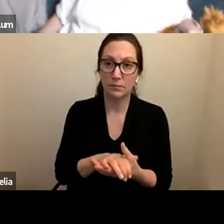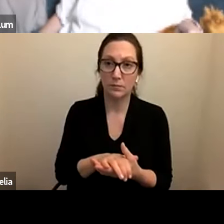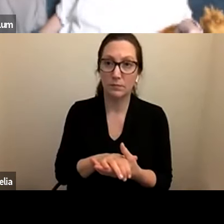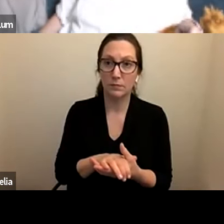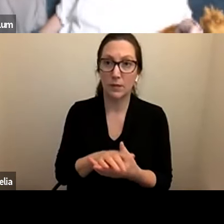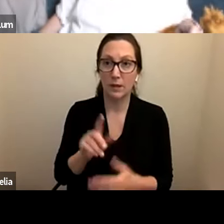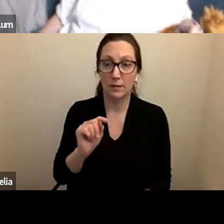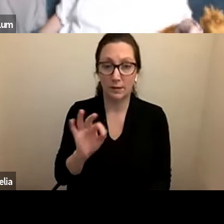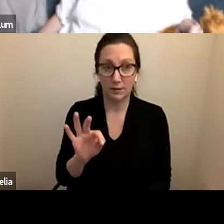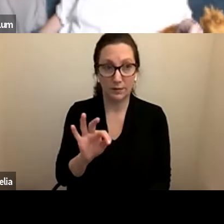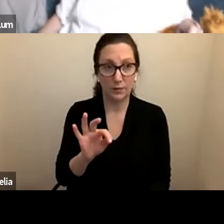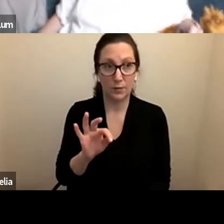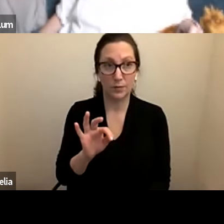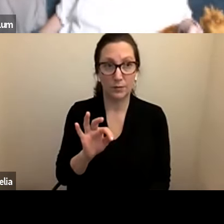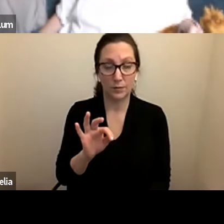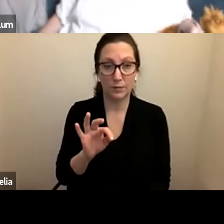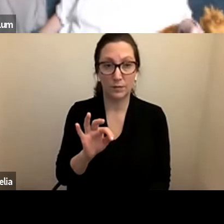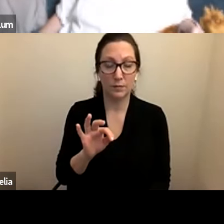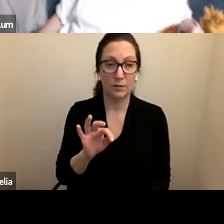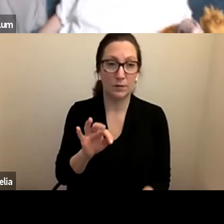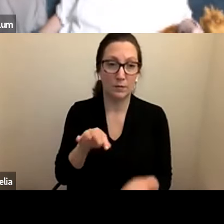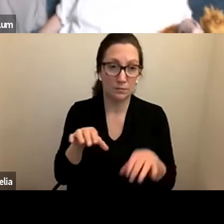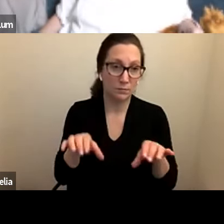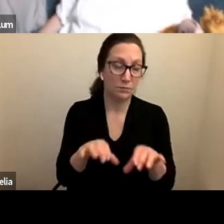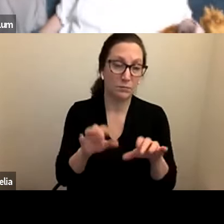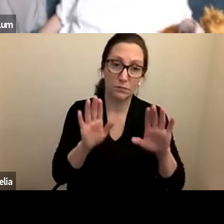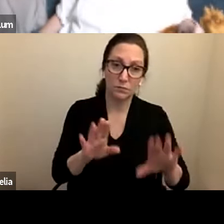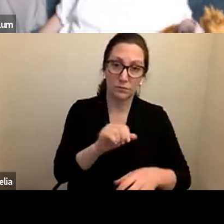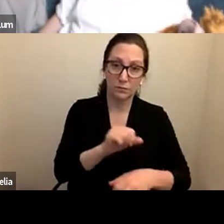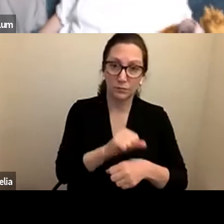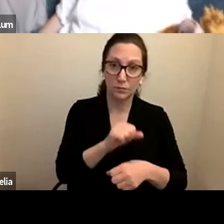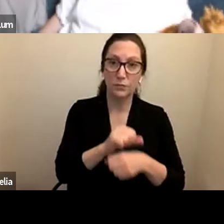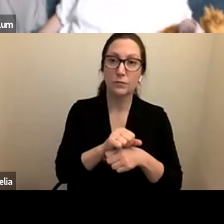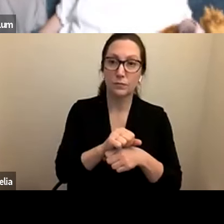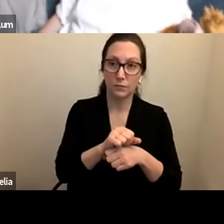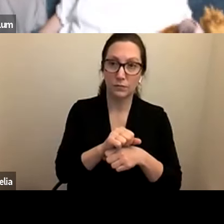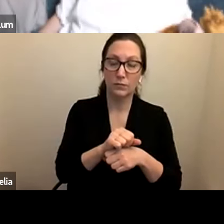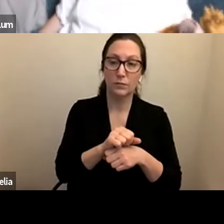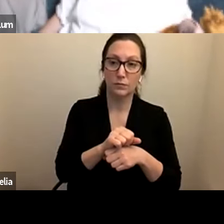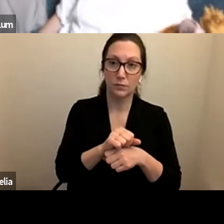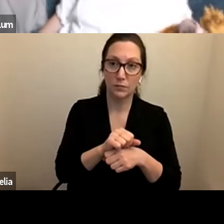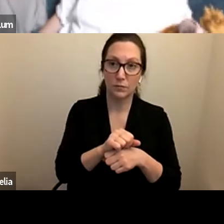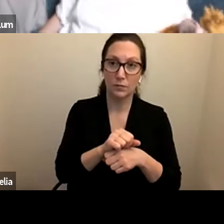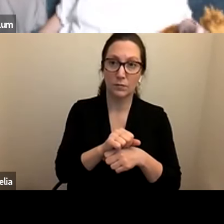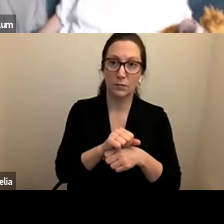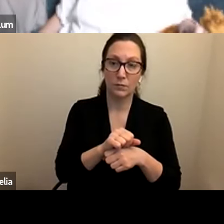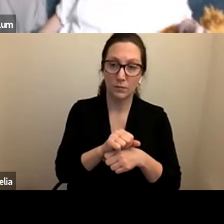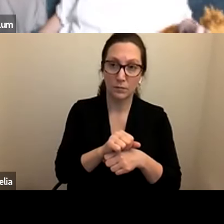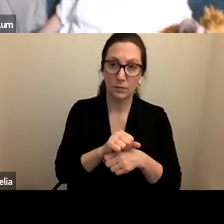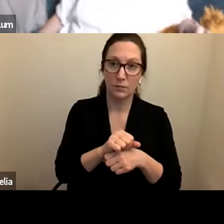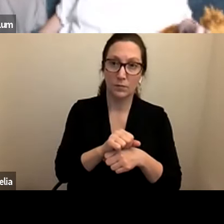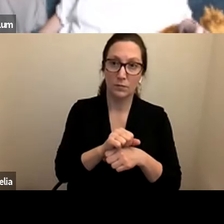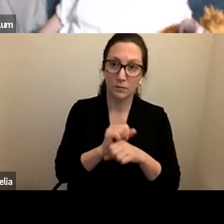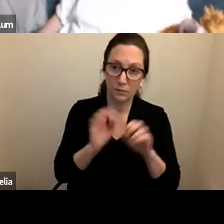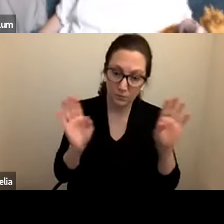has done a remarkable job in addressing the charge that was given to